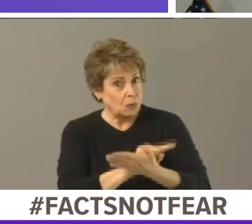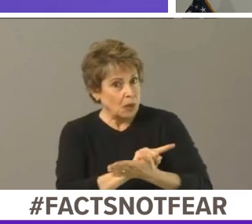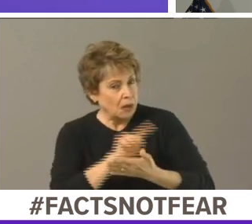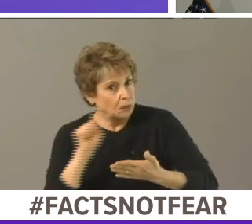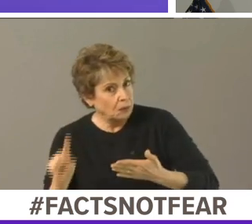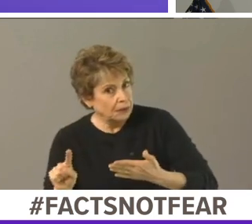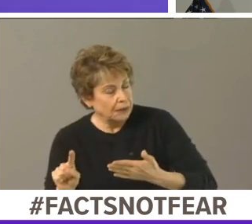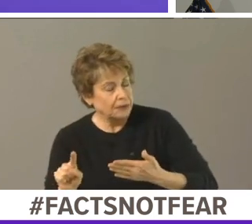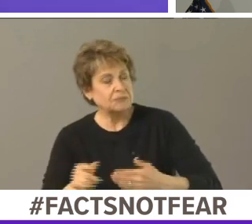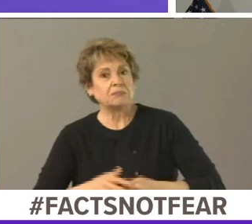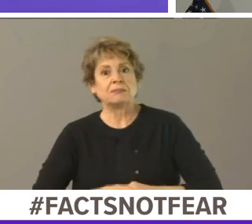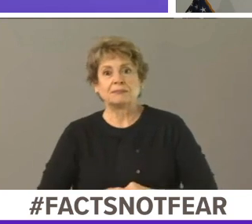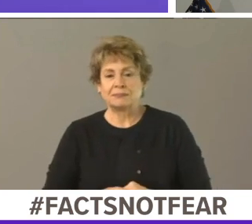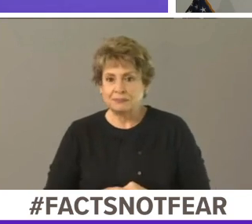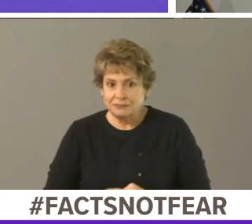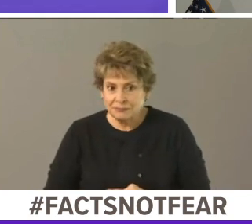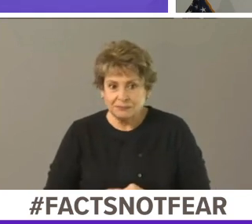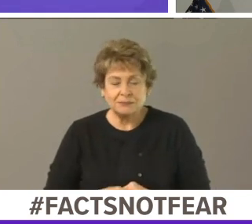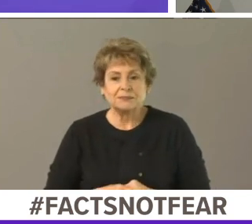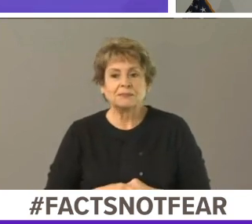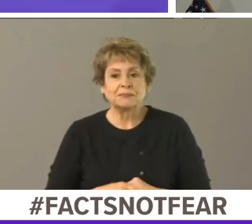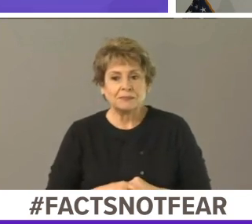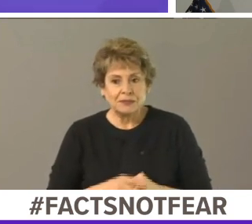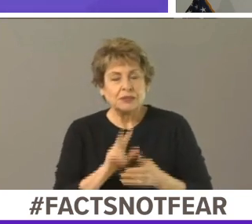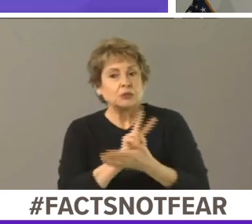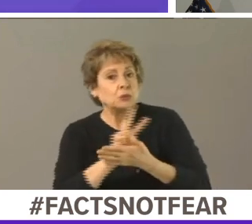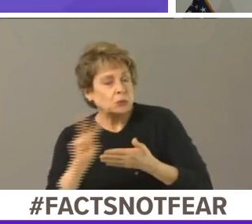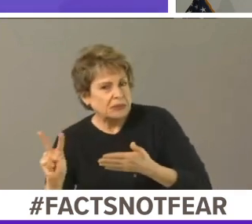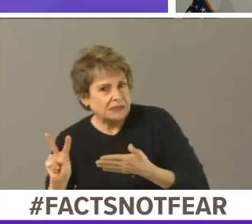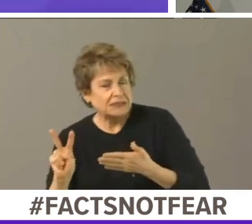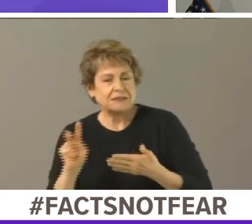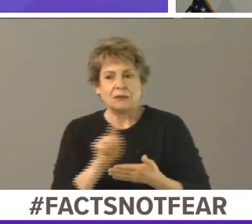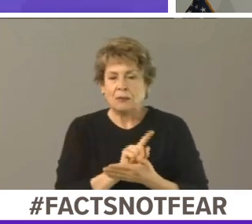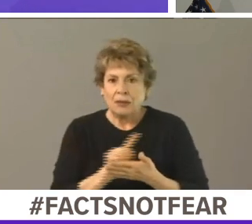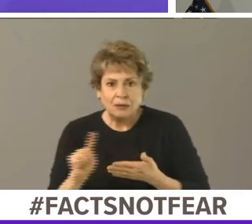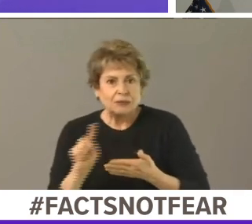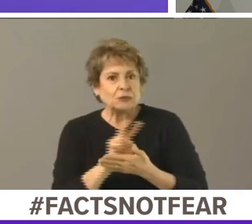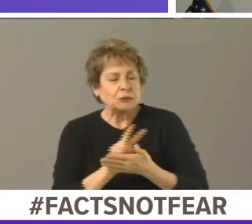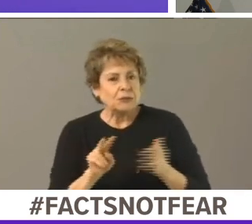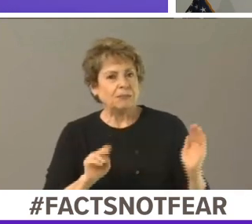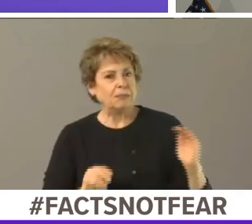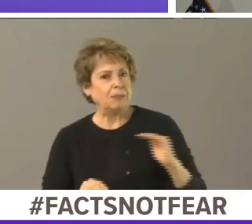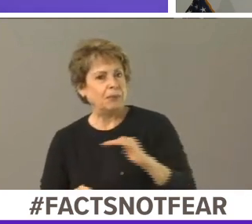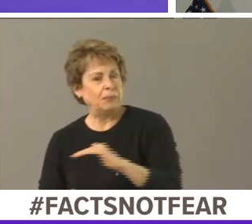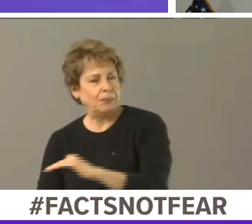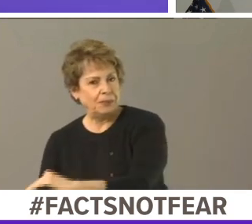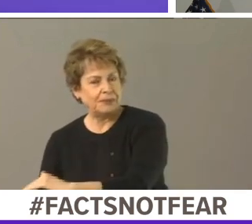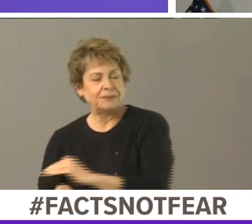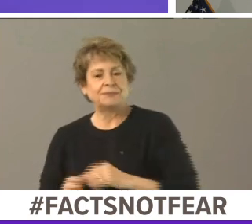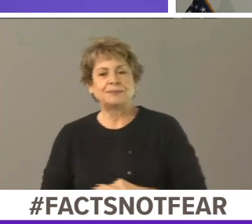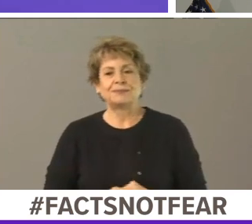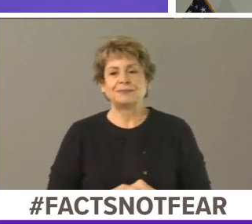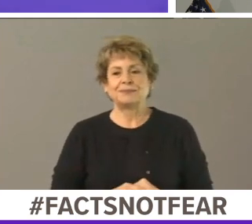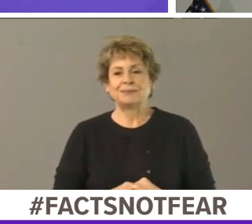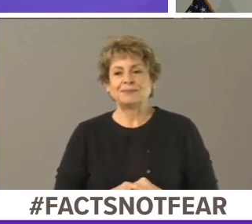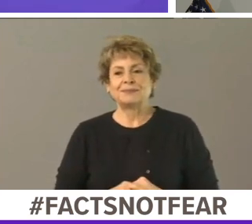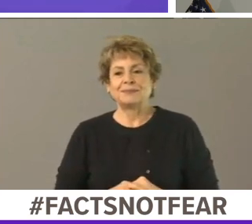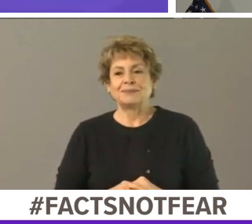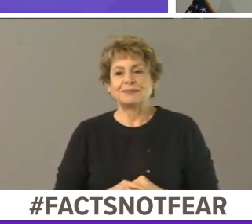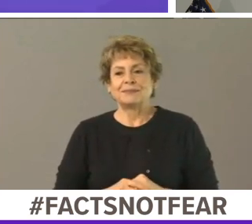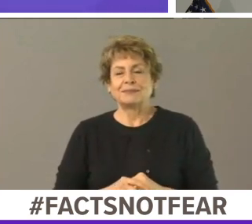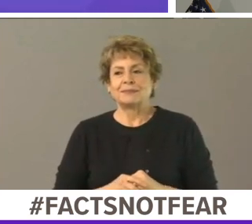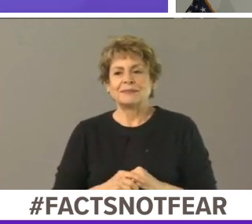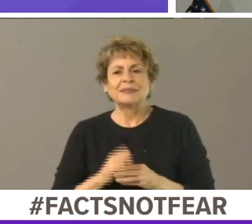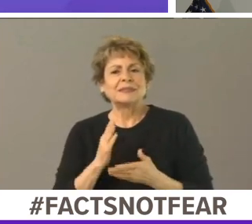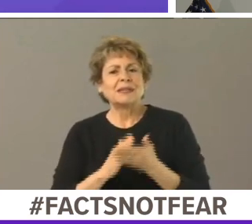And if those of you, and I do get some feedback on the different sources that I use, some people reach out